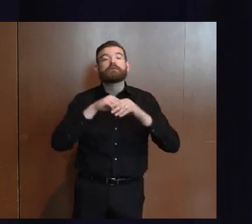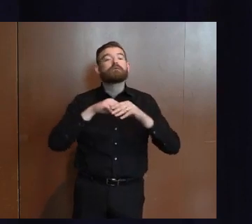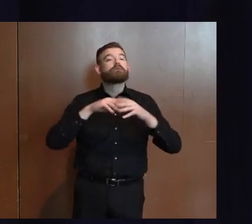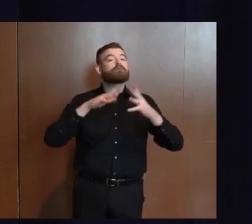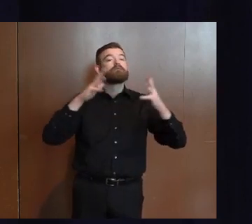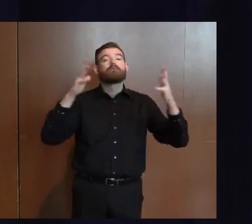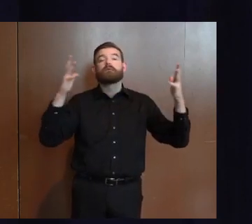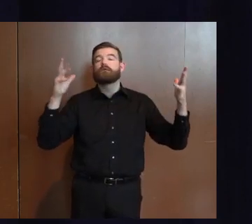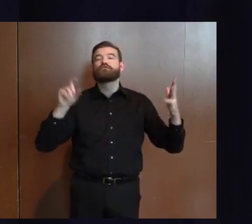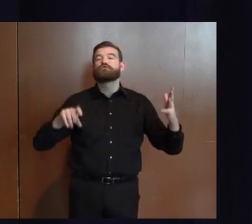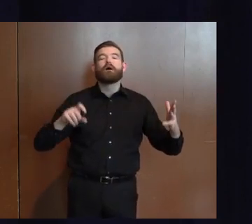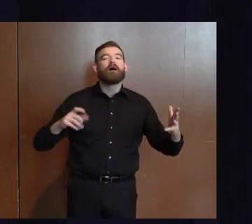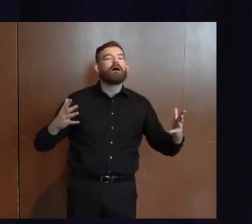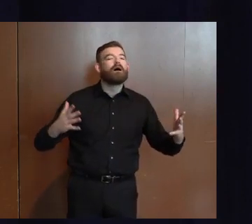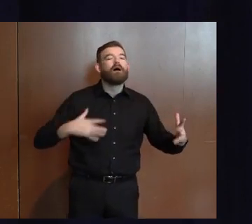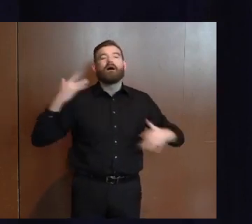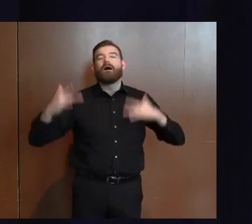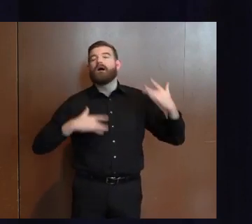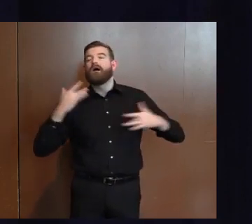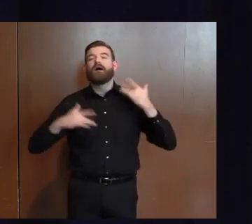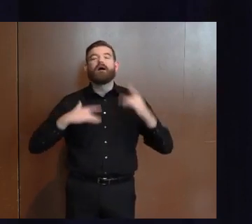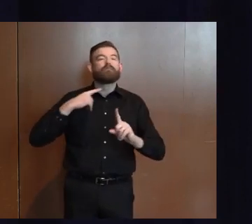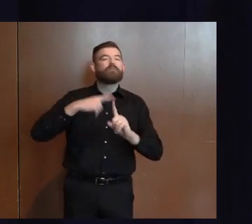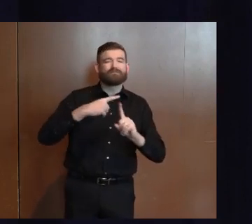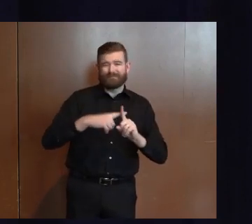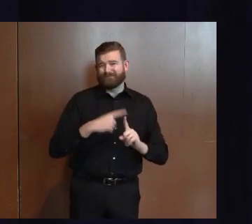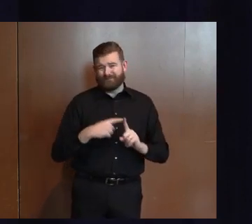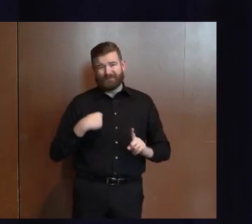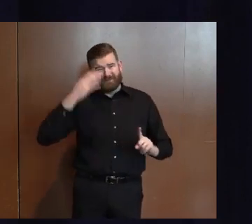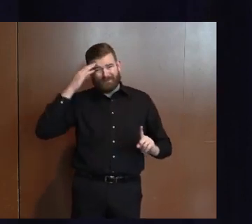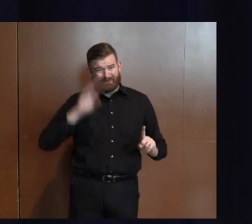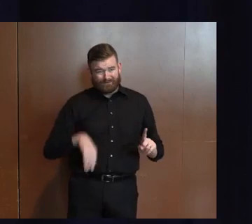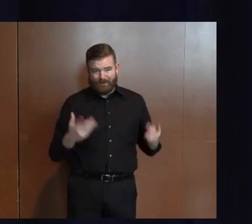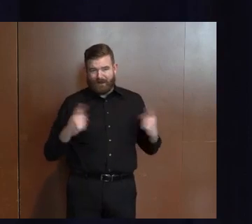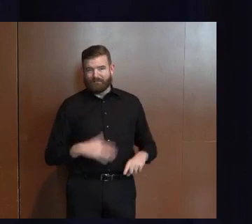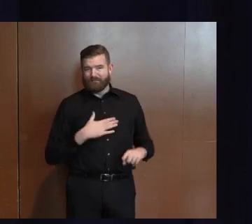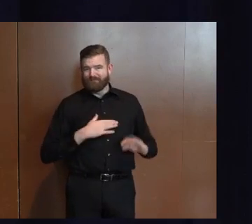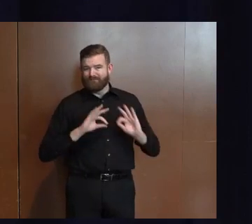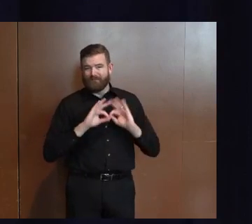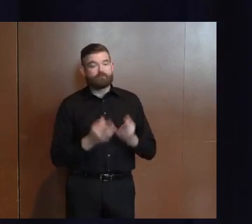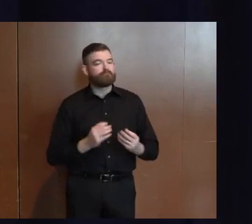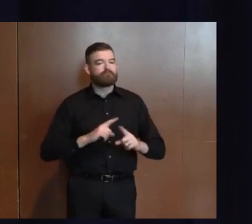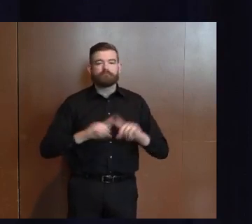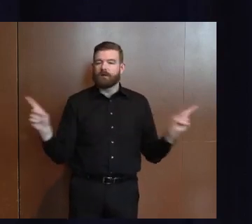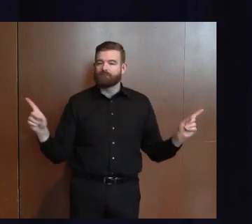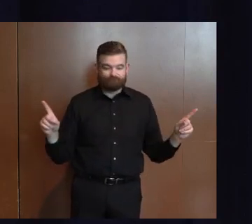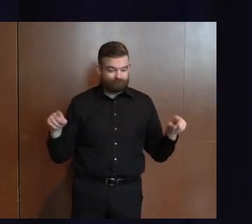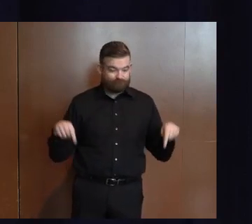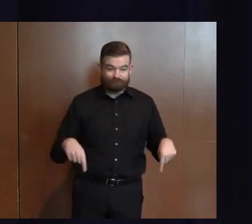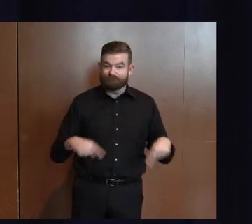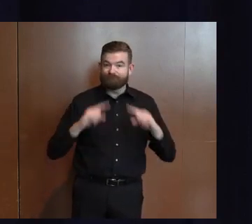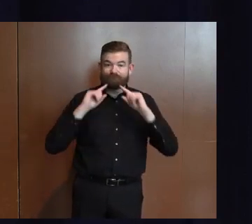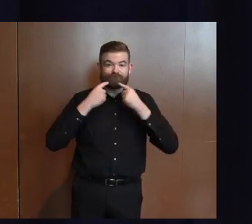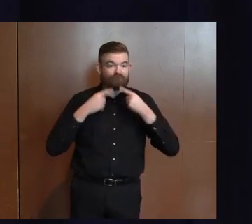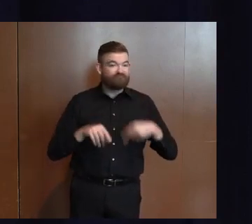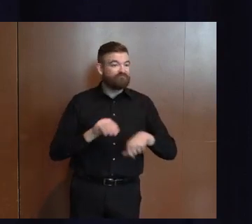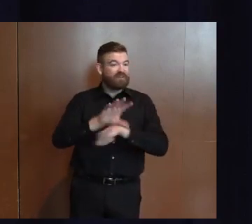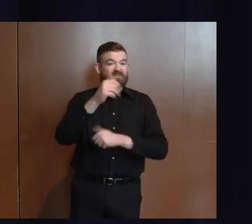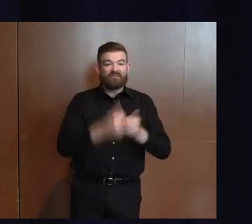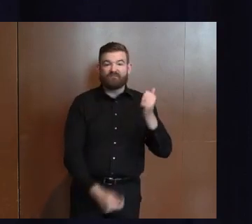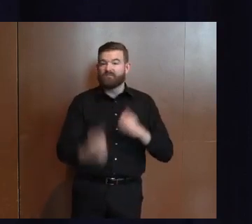I know it's personal, but it's beyond personal. It's about every single resident in this state that needs to step up and